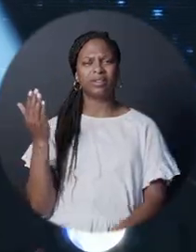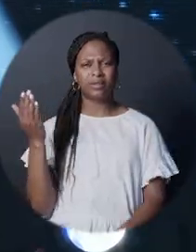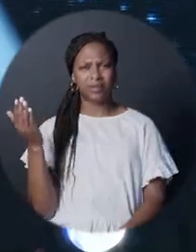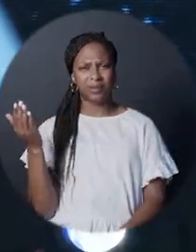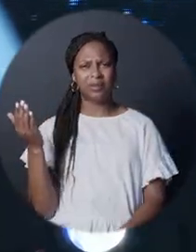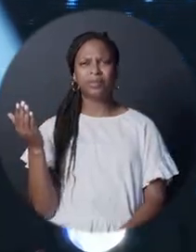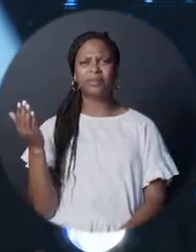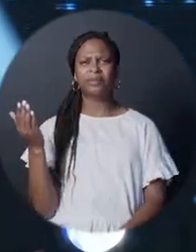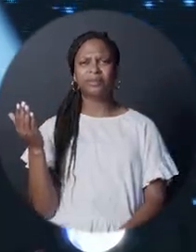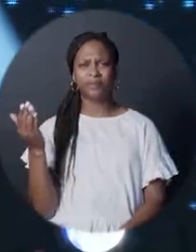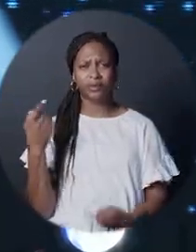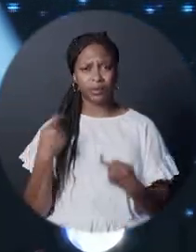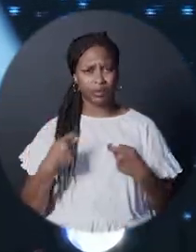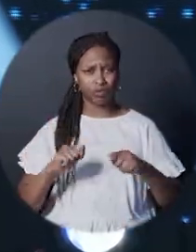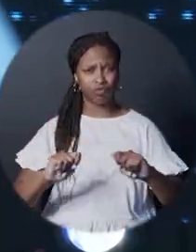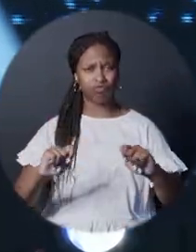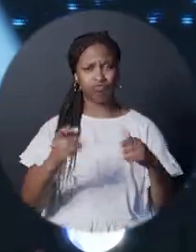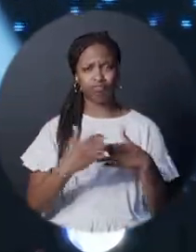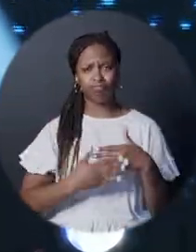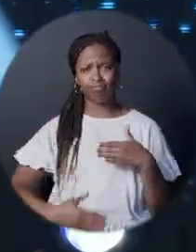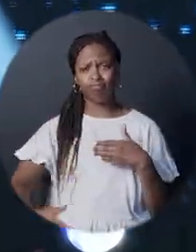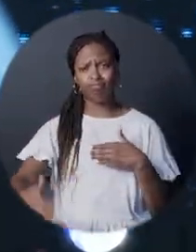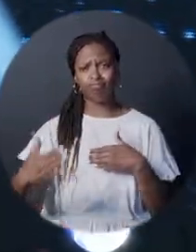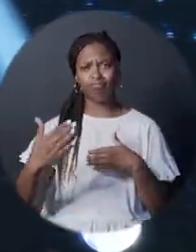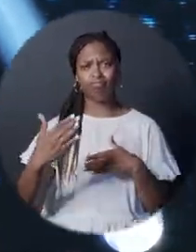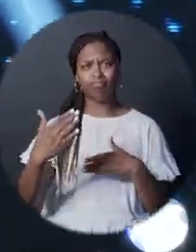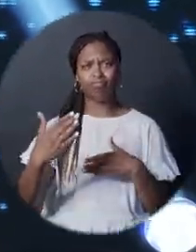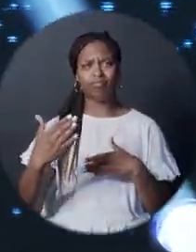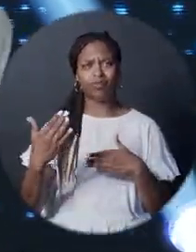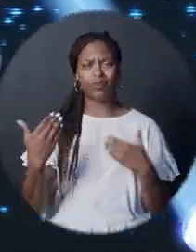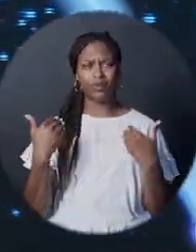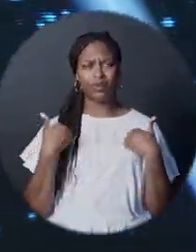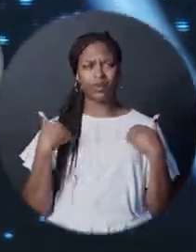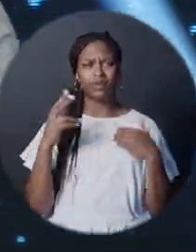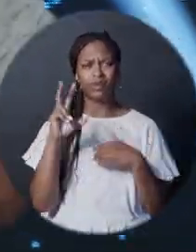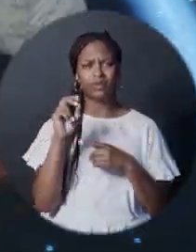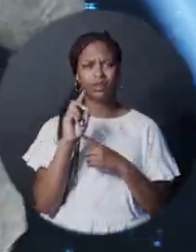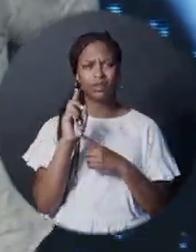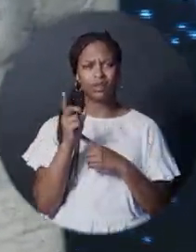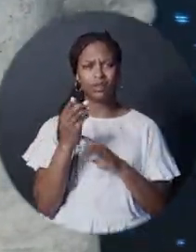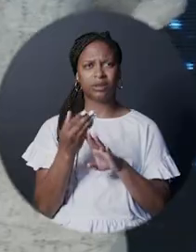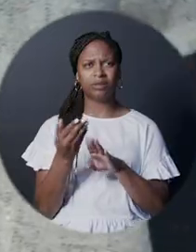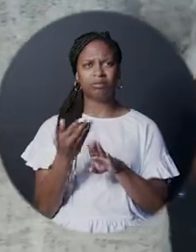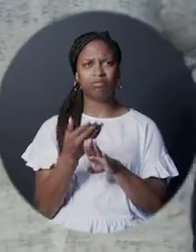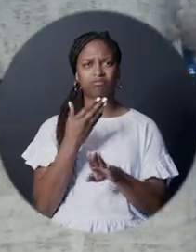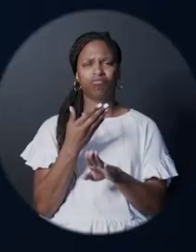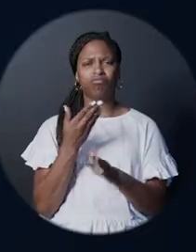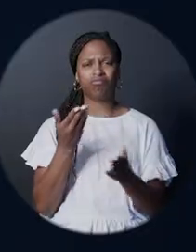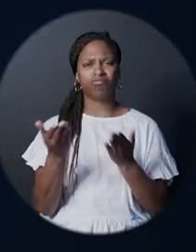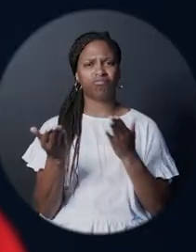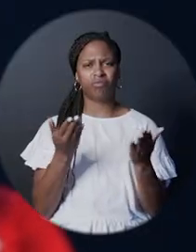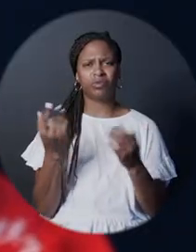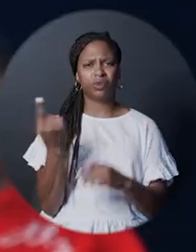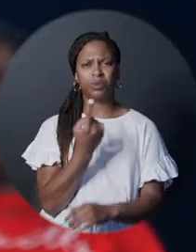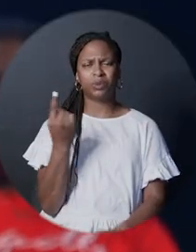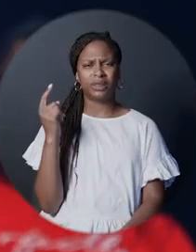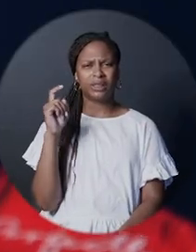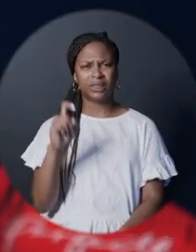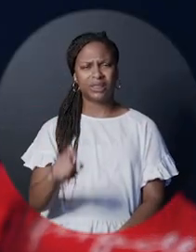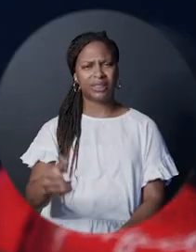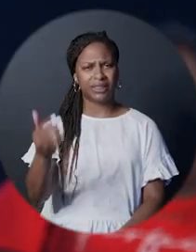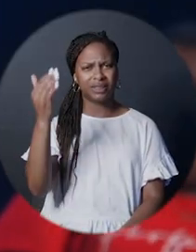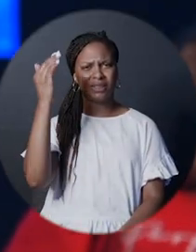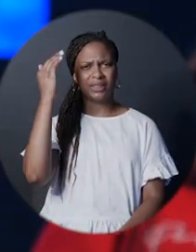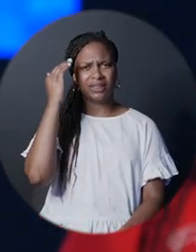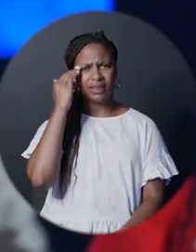give up on you. I'm trying to move on. I don't know how what we got, about 30 more minutes before the service ends,